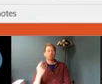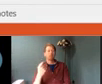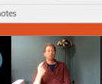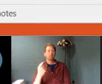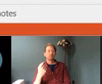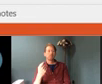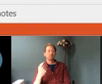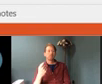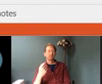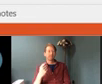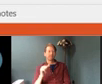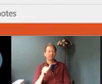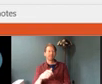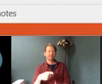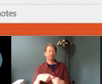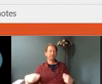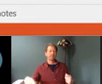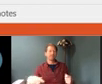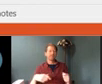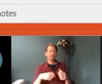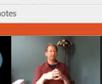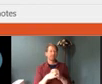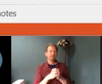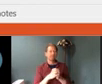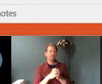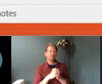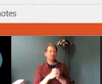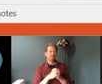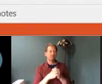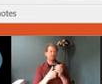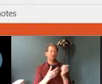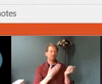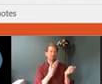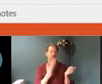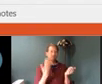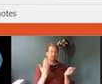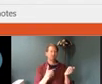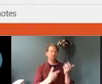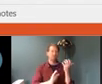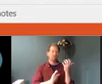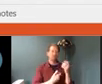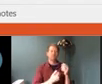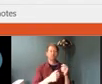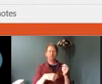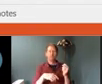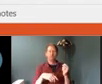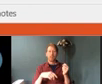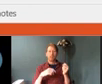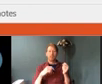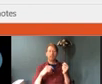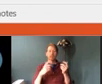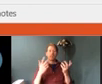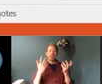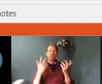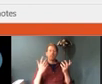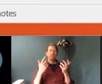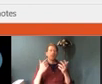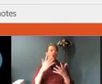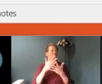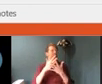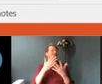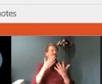made it enjoyable these years. Also the facilities at Leicester, so that's Nucleus team for